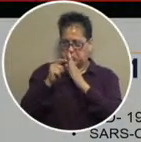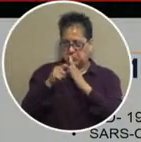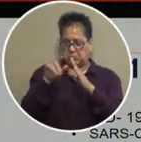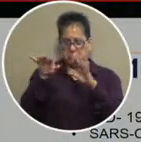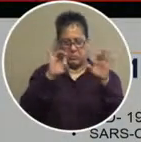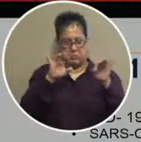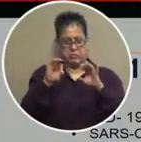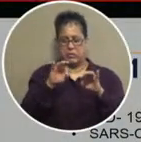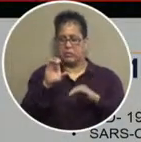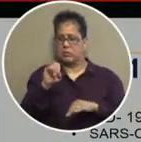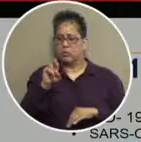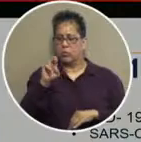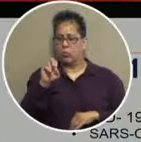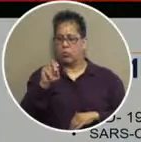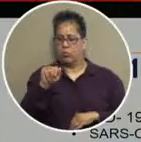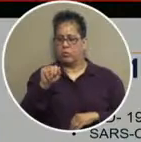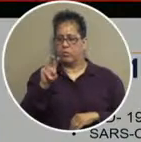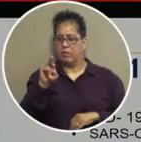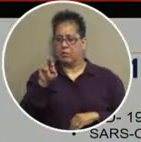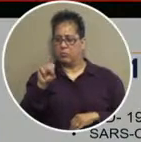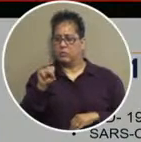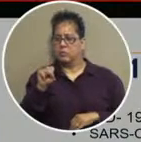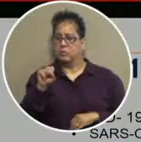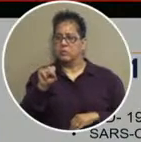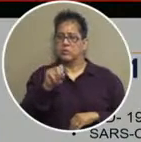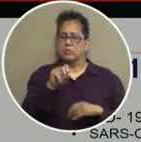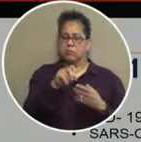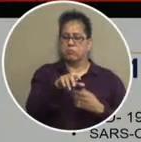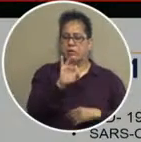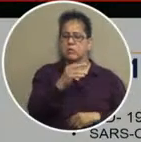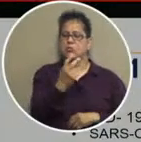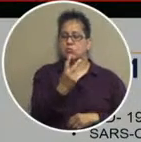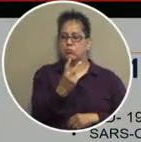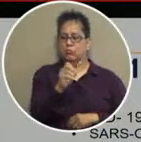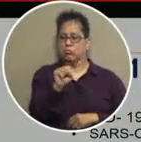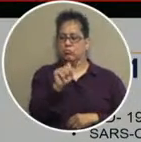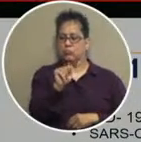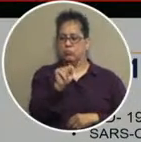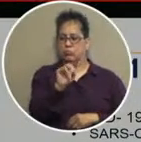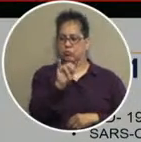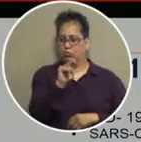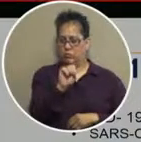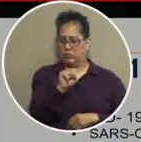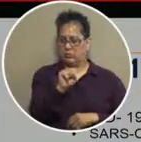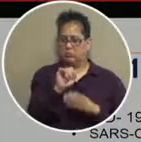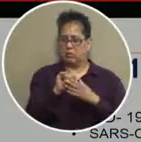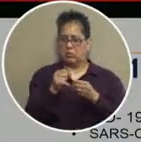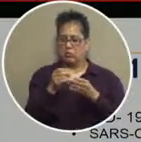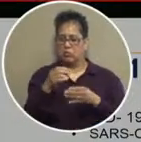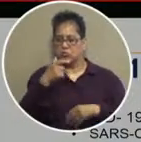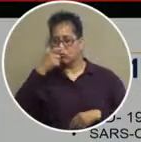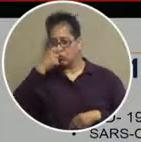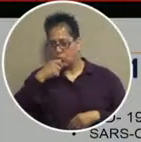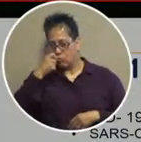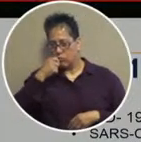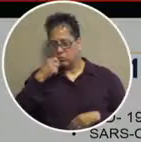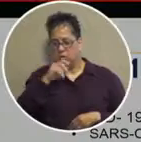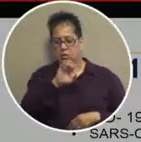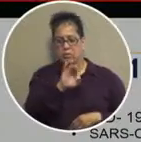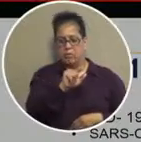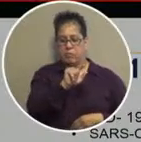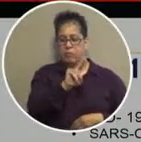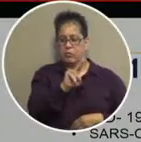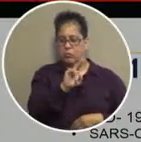many of these coronaviruses, at least 2 of the strains that can cause colds and flu-like